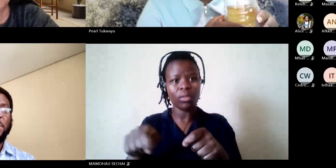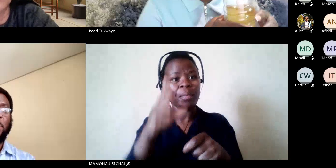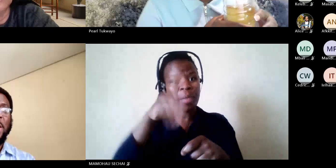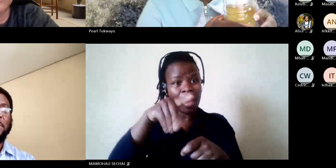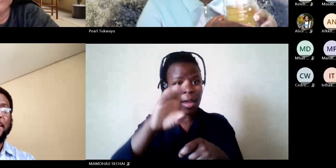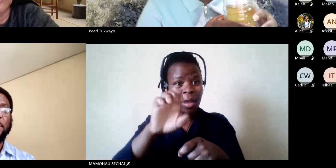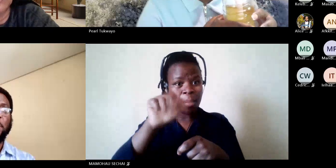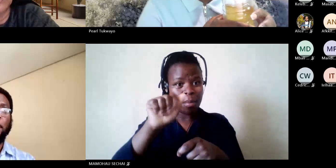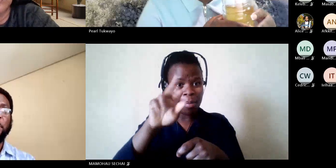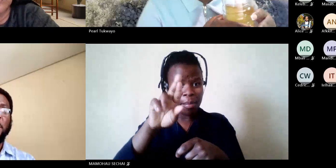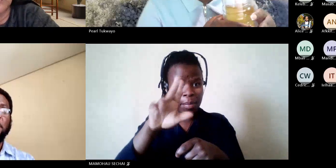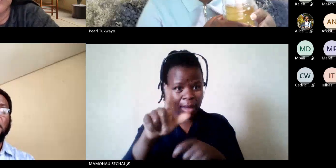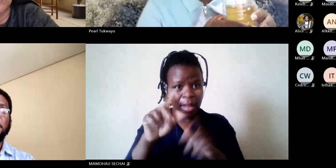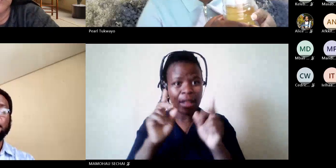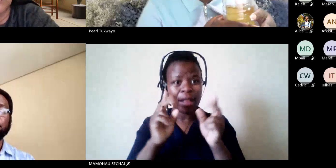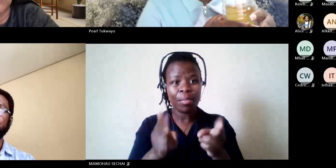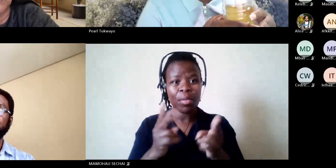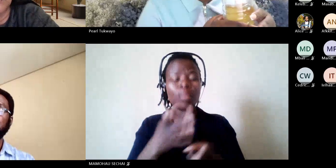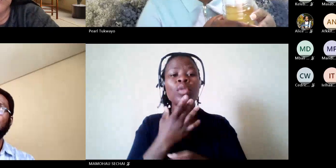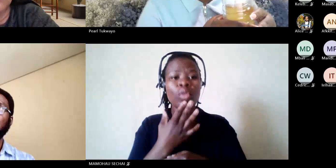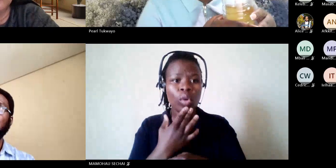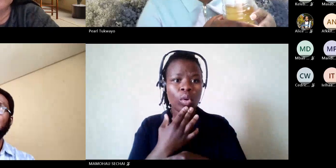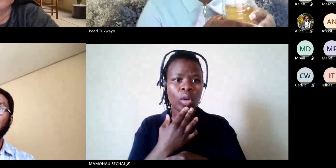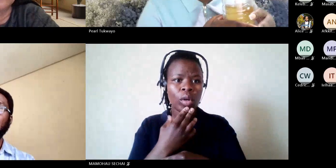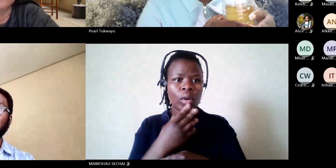pioneers. You see, why do I say so? Because